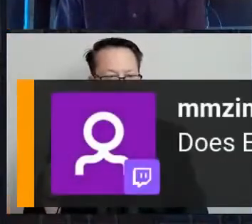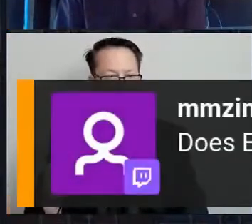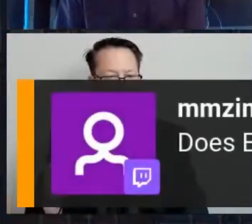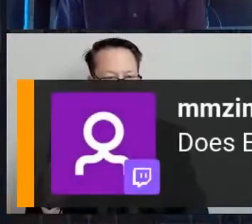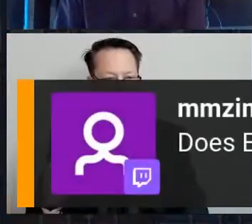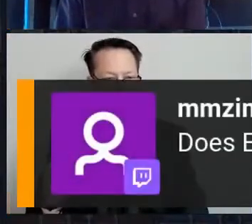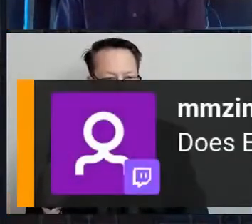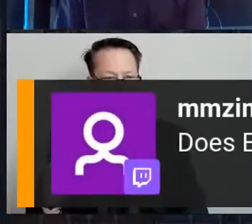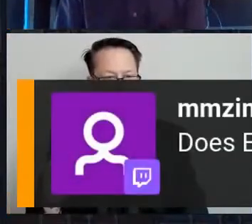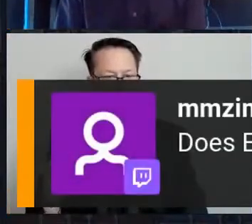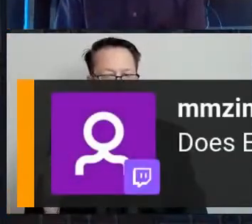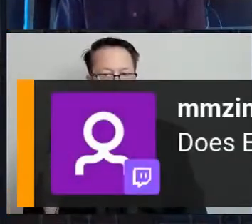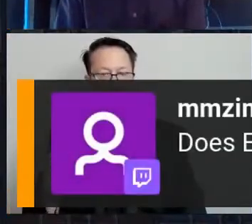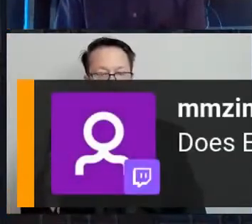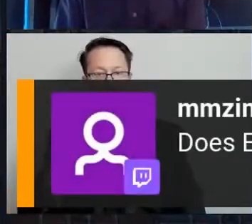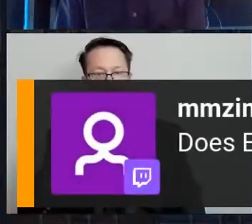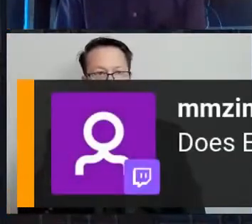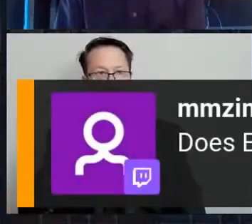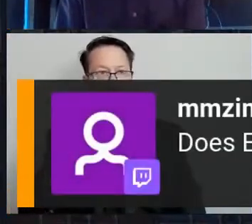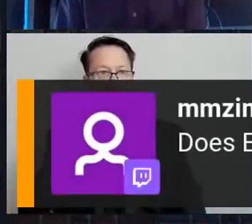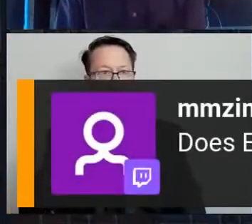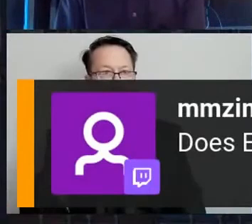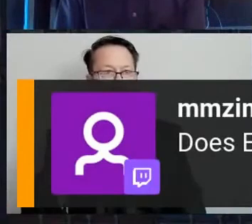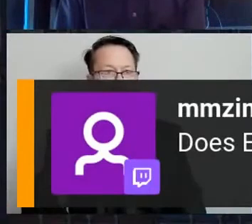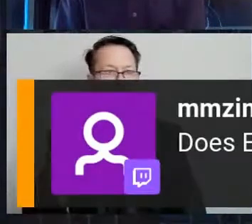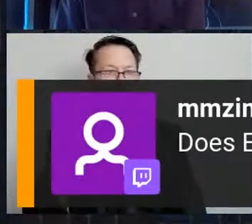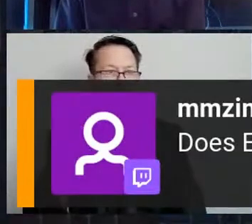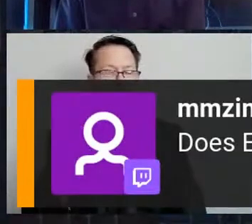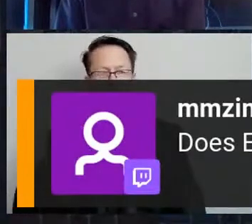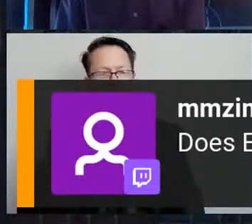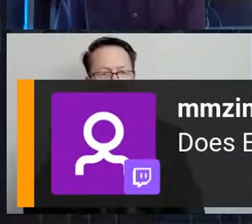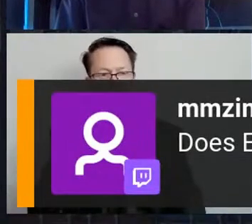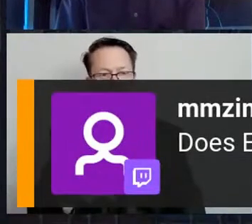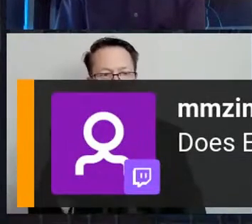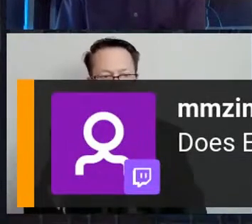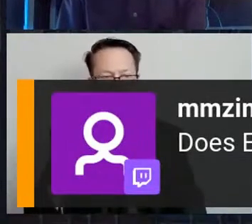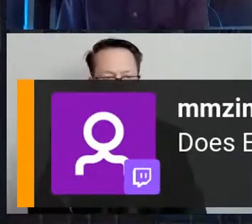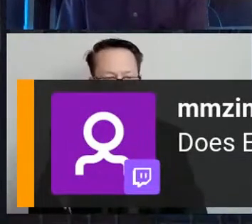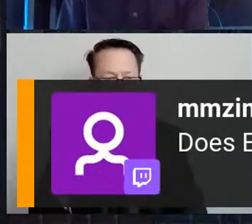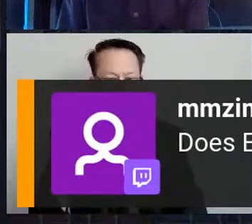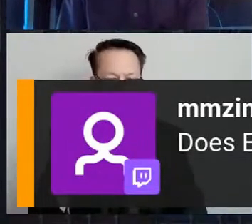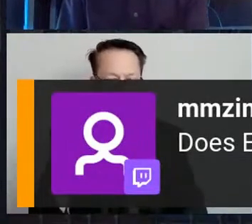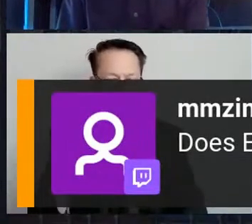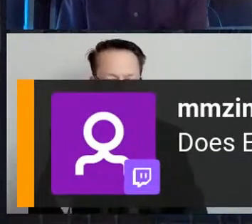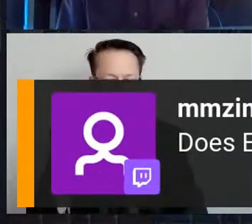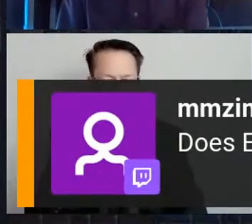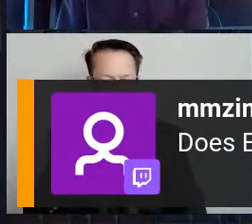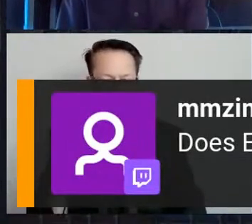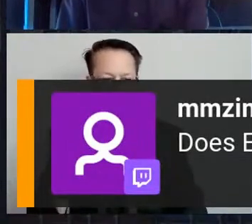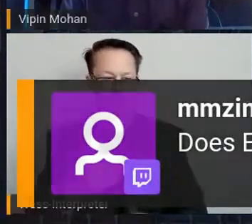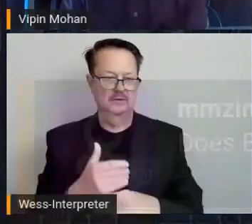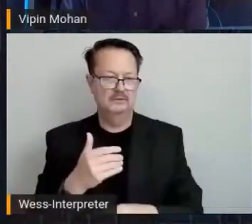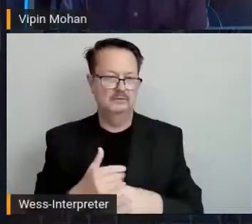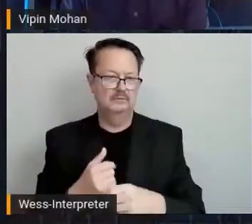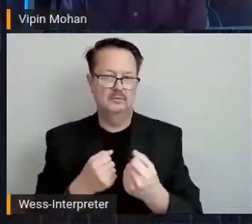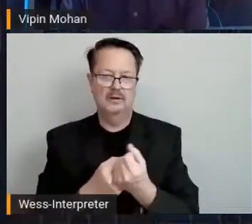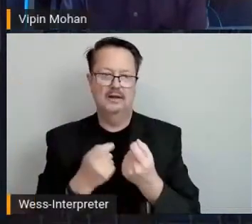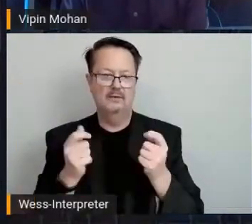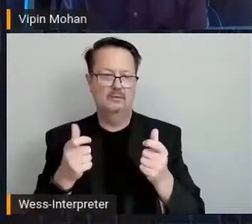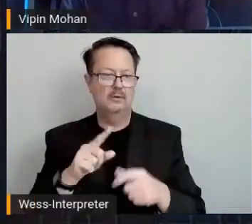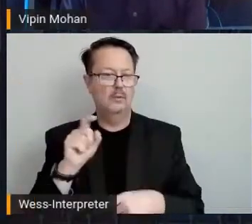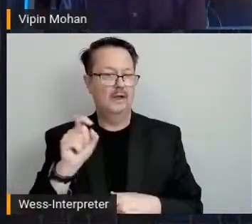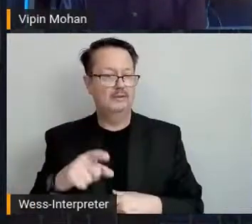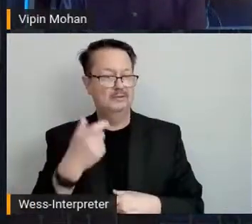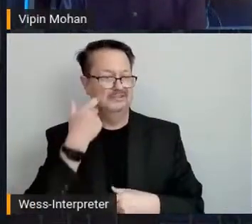OS families. So down below, just a question from the chat too about Windows support. There was a quick question I thought we'd bring in.